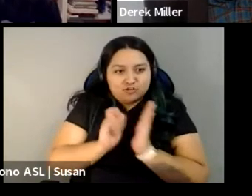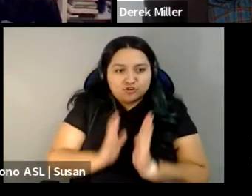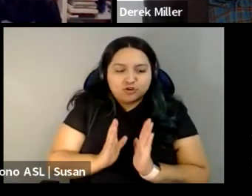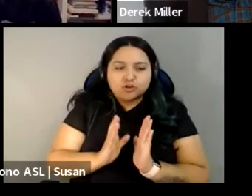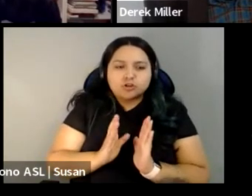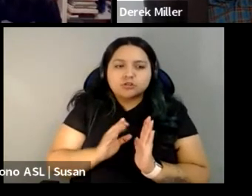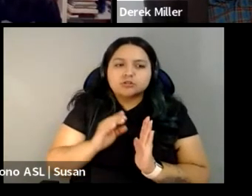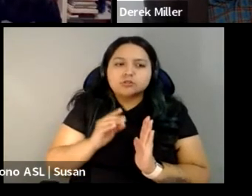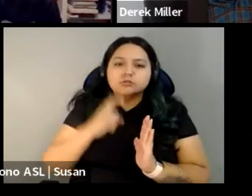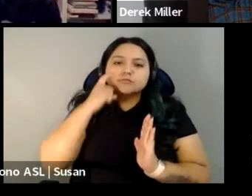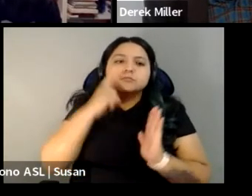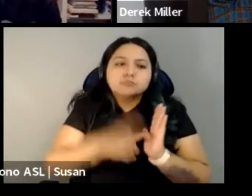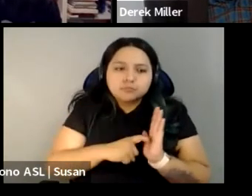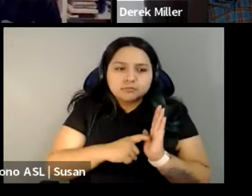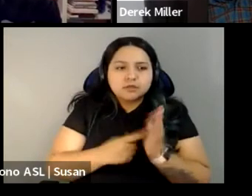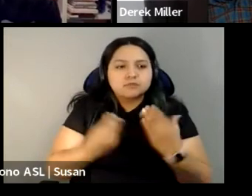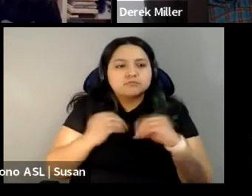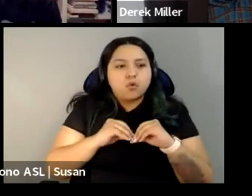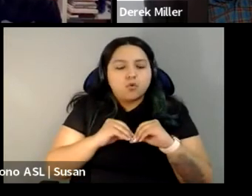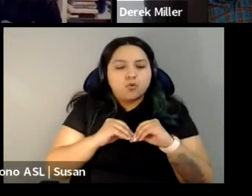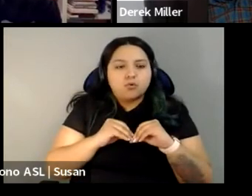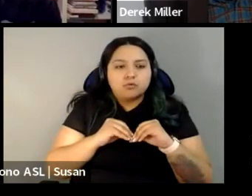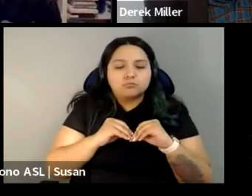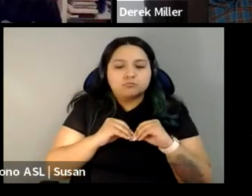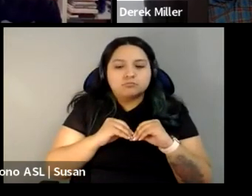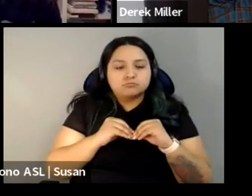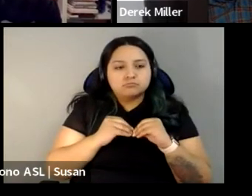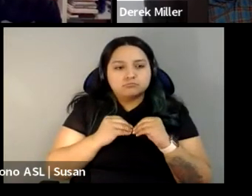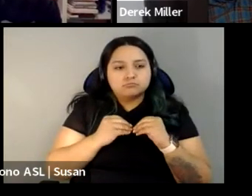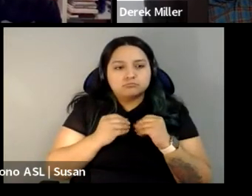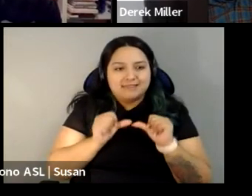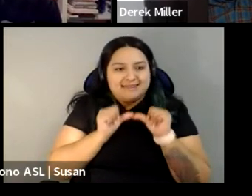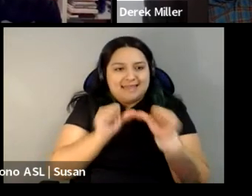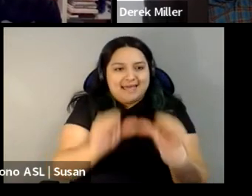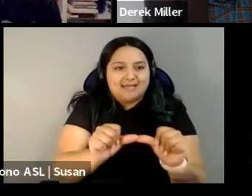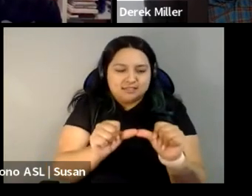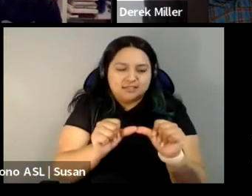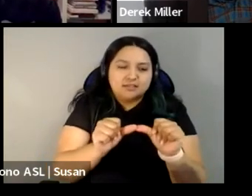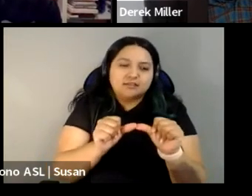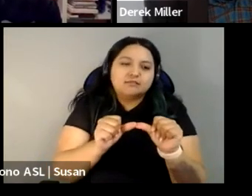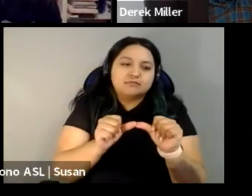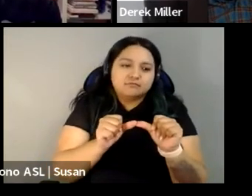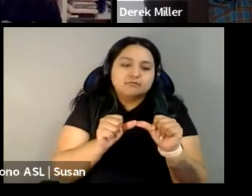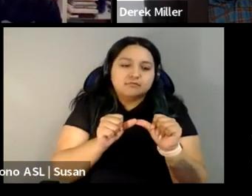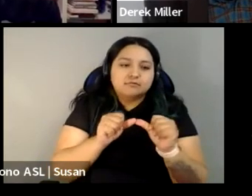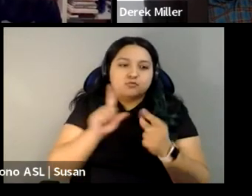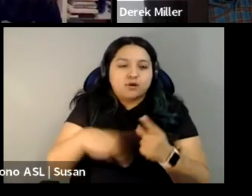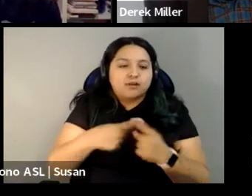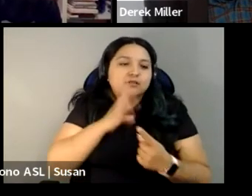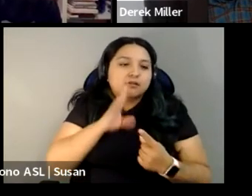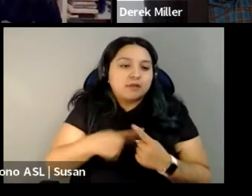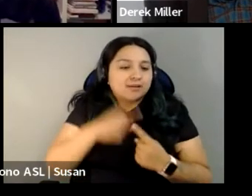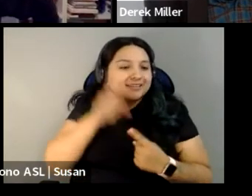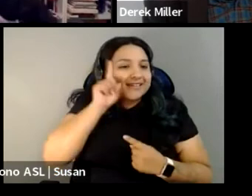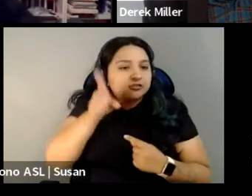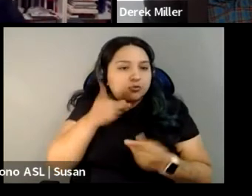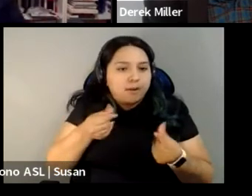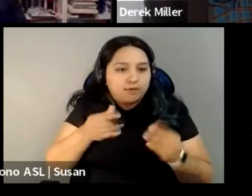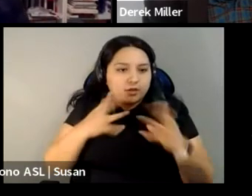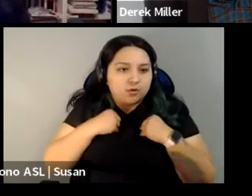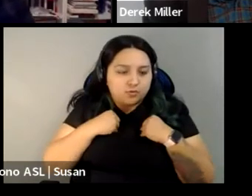more lasting, at least in terms of claims to intellectual property rights. I question the implication